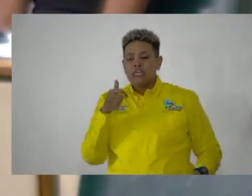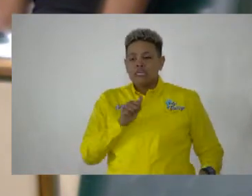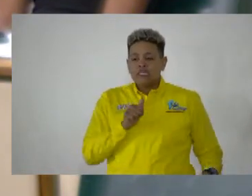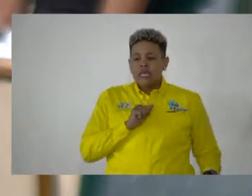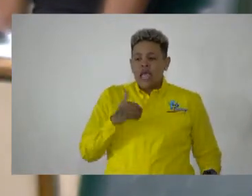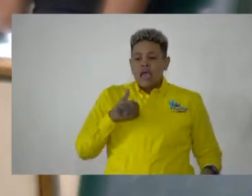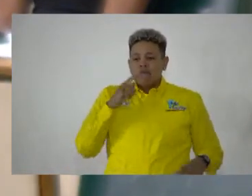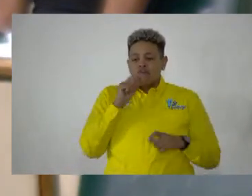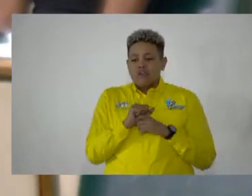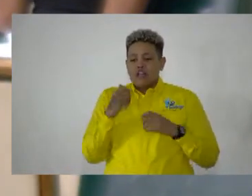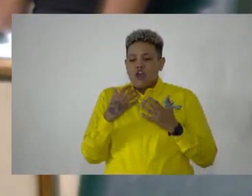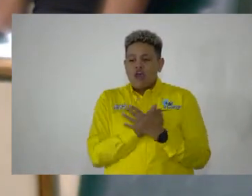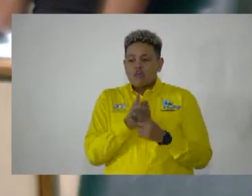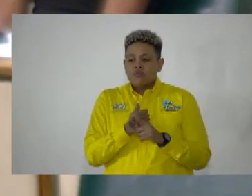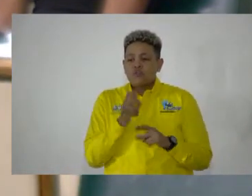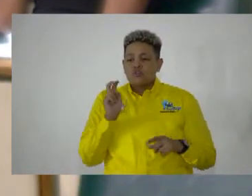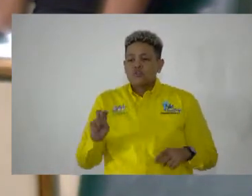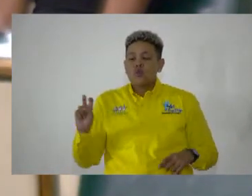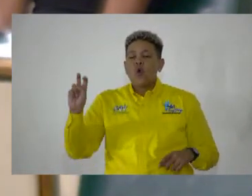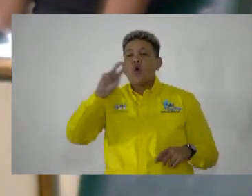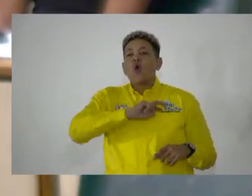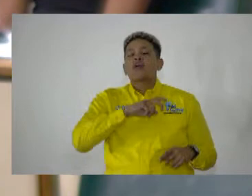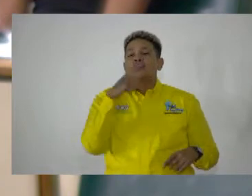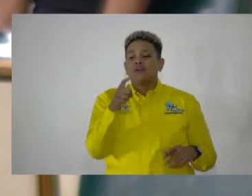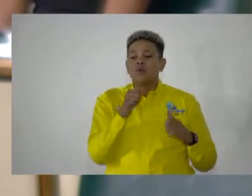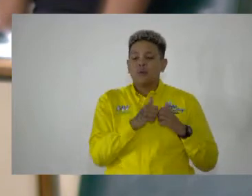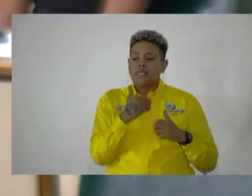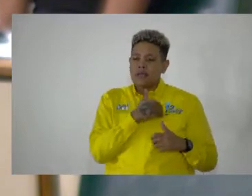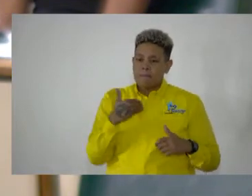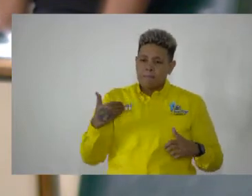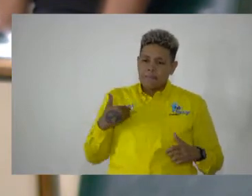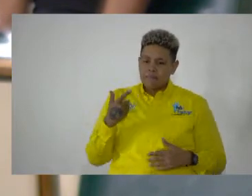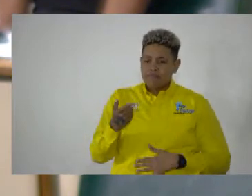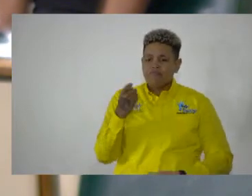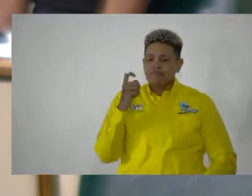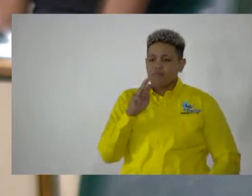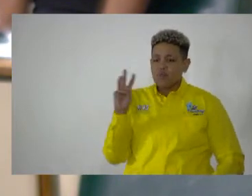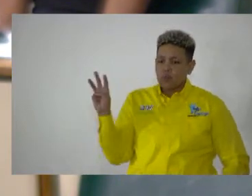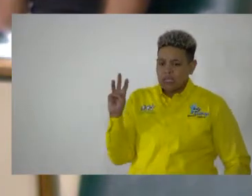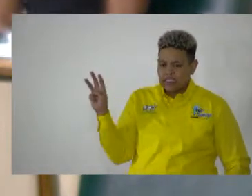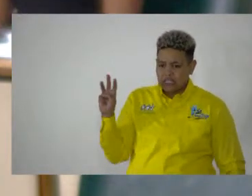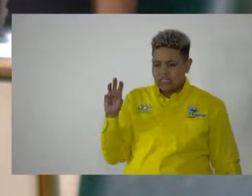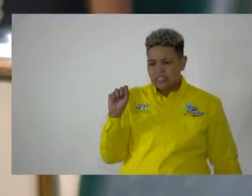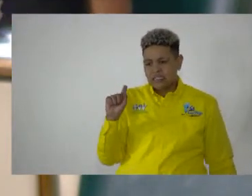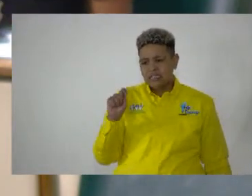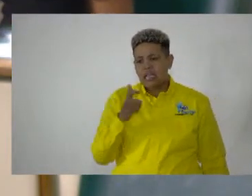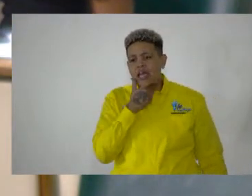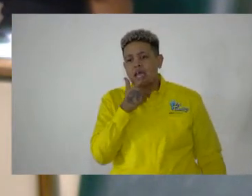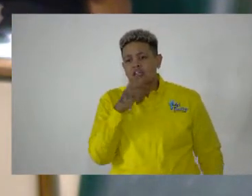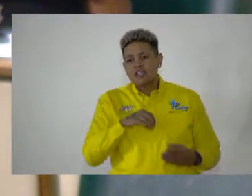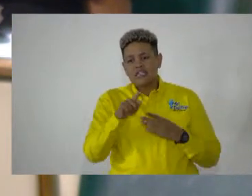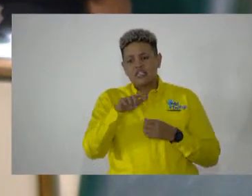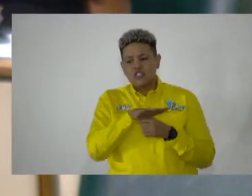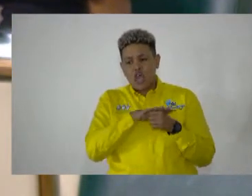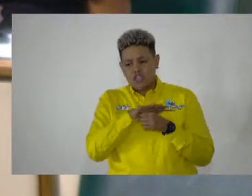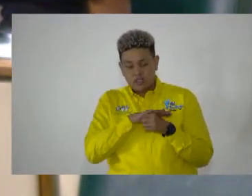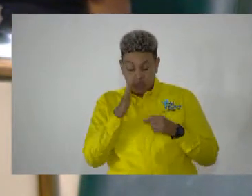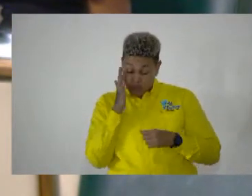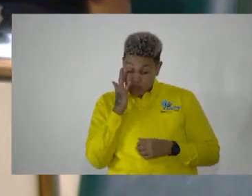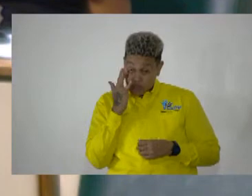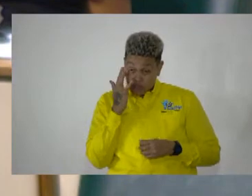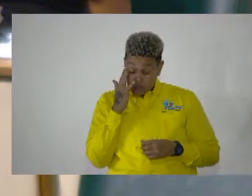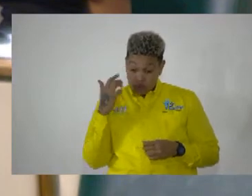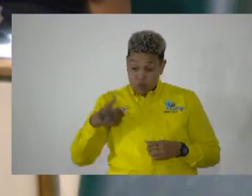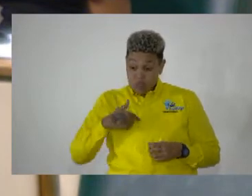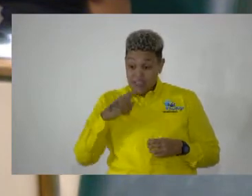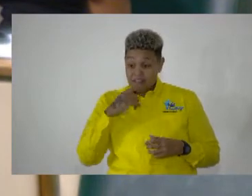had the opportunity to tour with the member from Western St. Andrew, his constituency, and